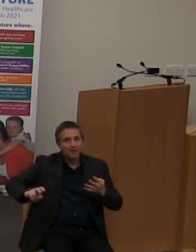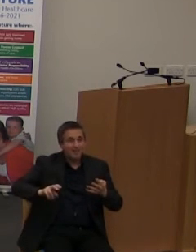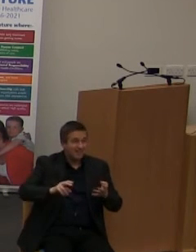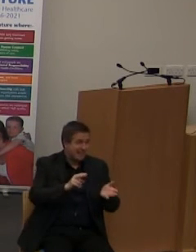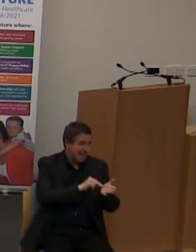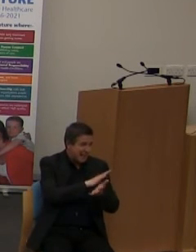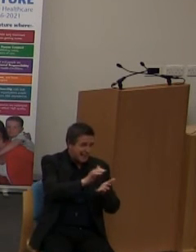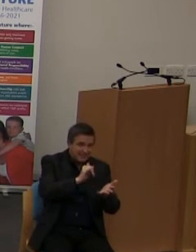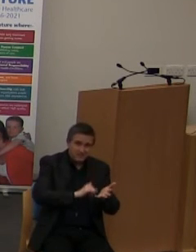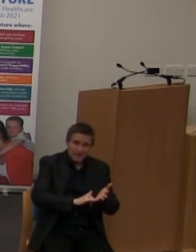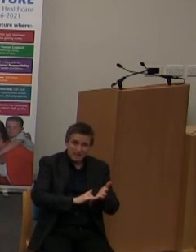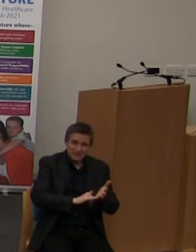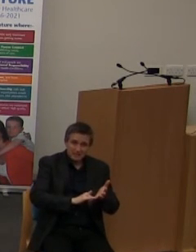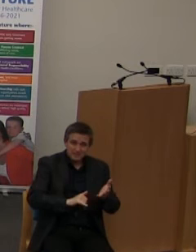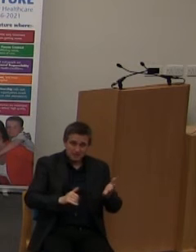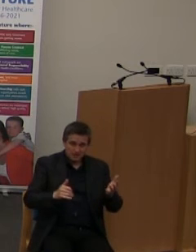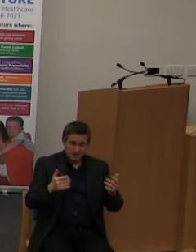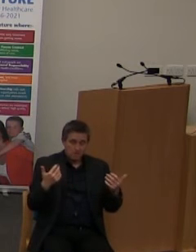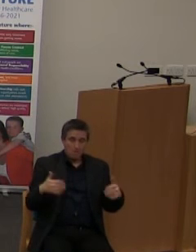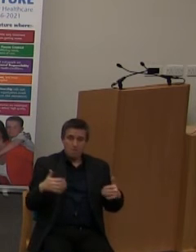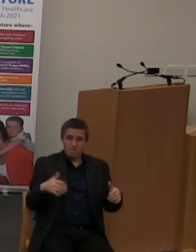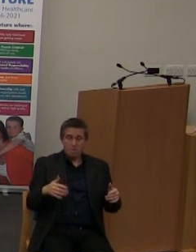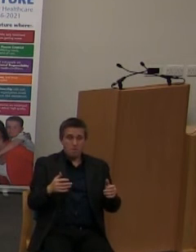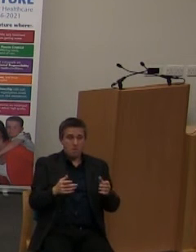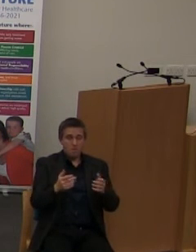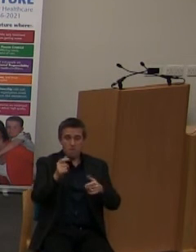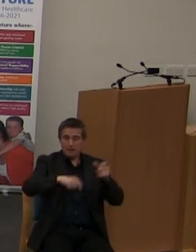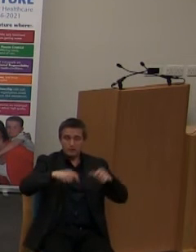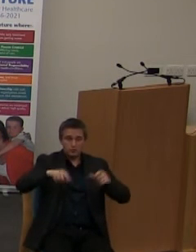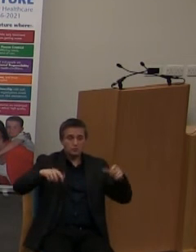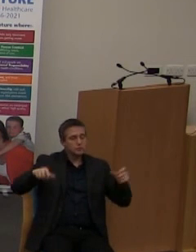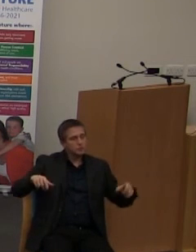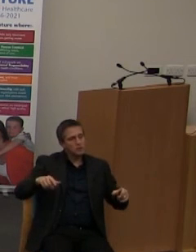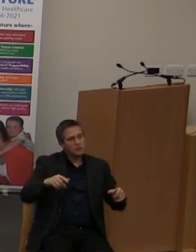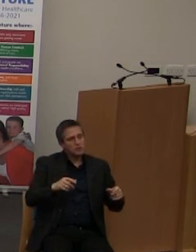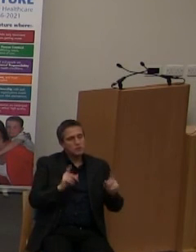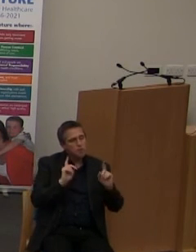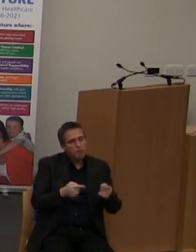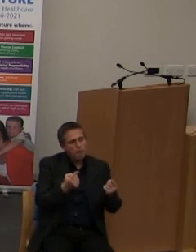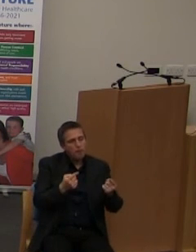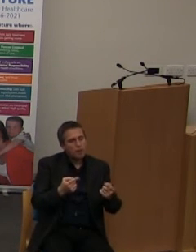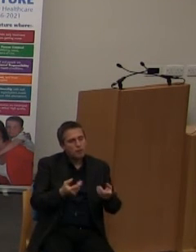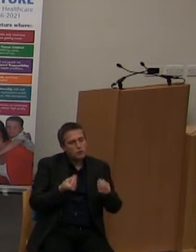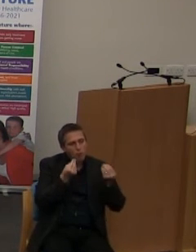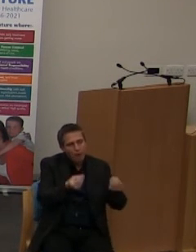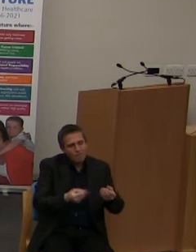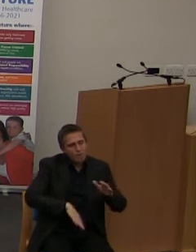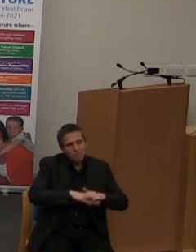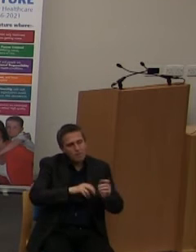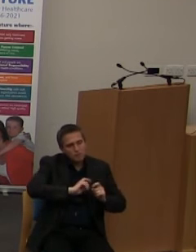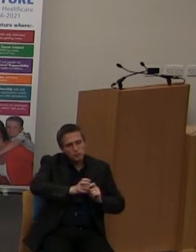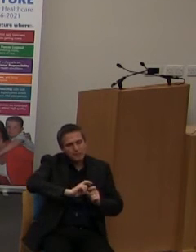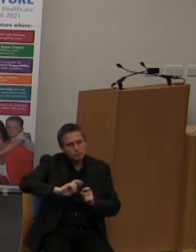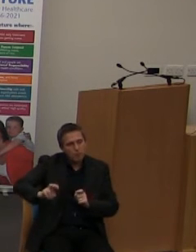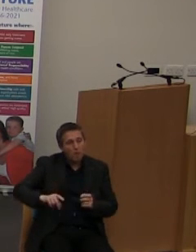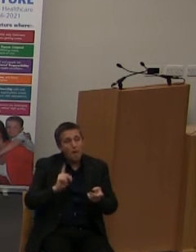has to provide on the slides that were up there at the start, clearly for us as the NHS, it's not possible to do all the transport for that as well as providing the